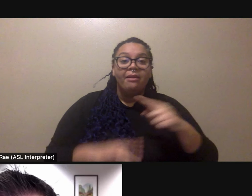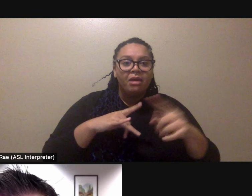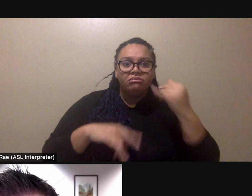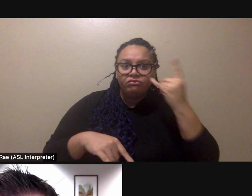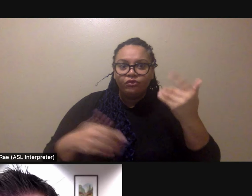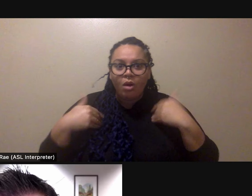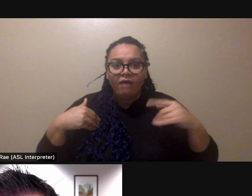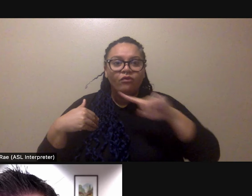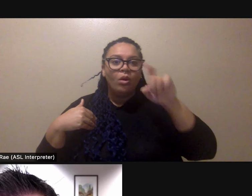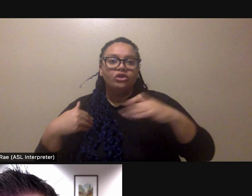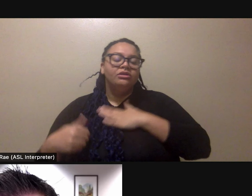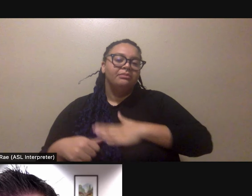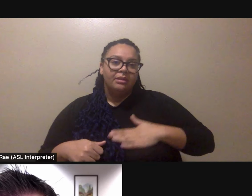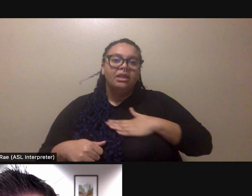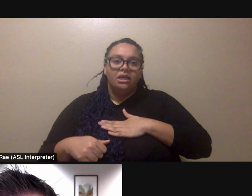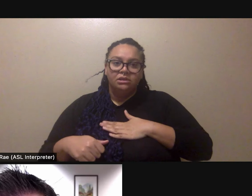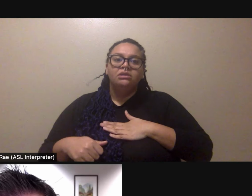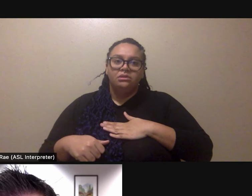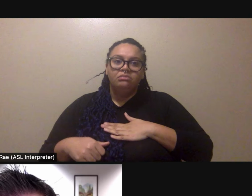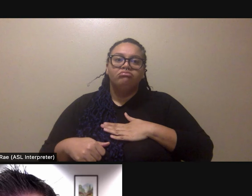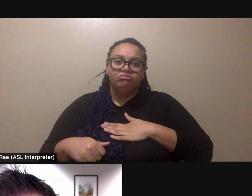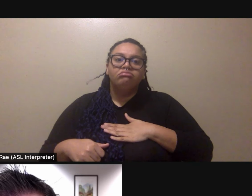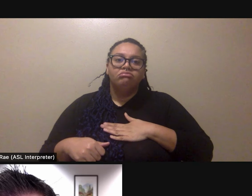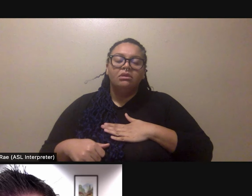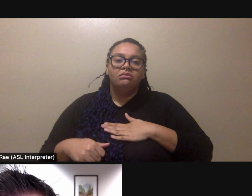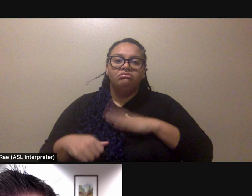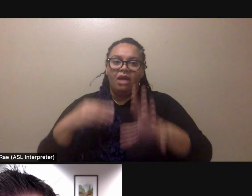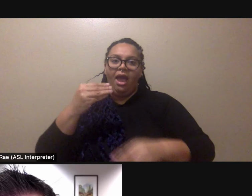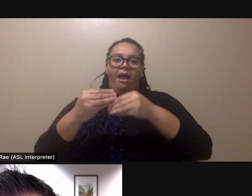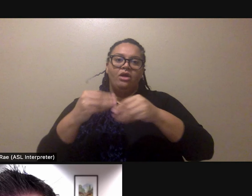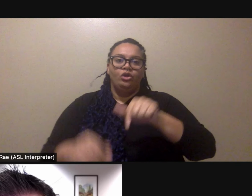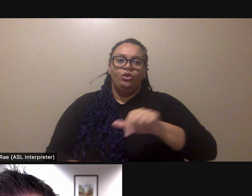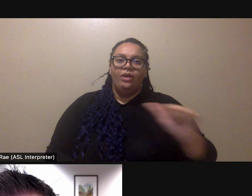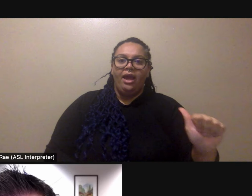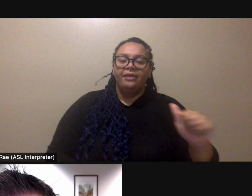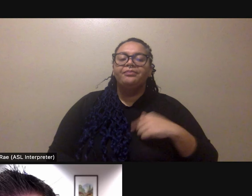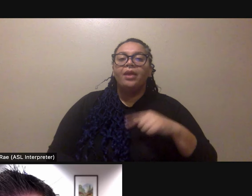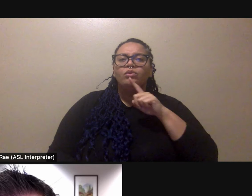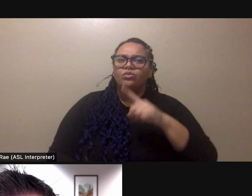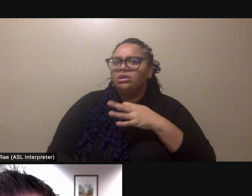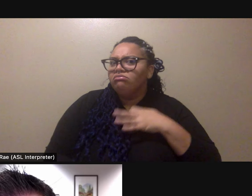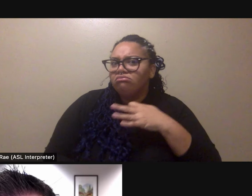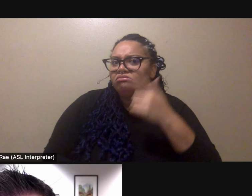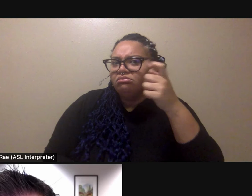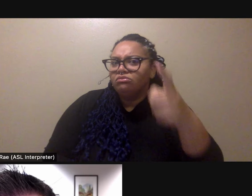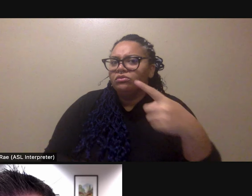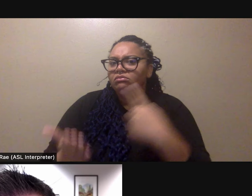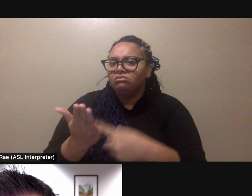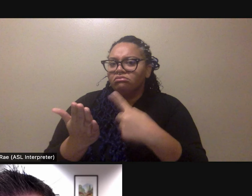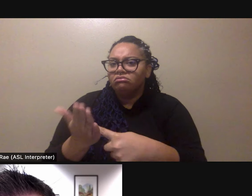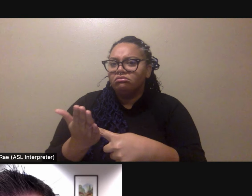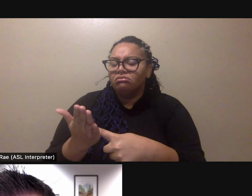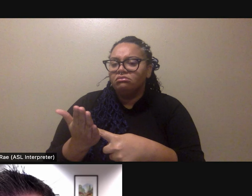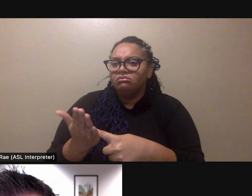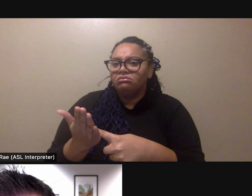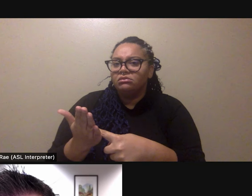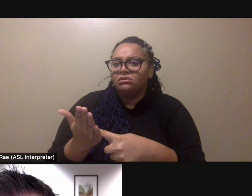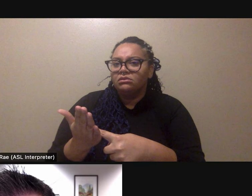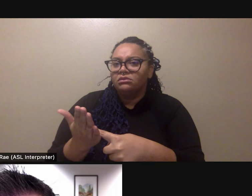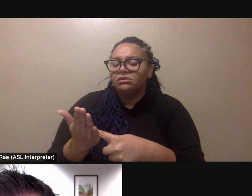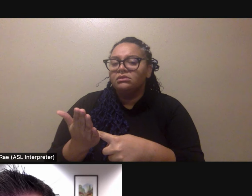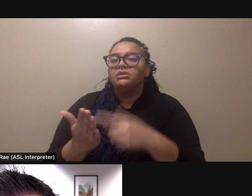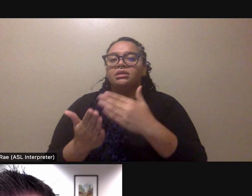questions, please put those in there. I was really curious when you were talking about perhaps some of our